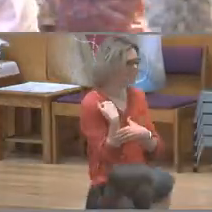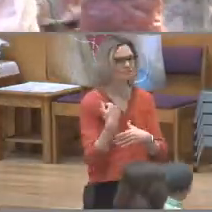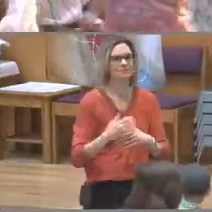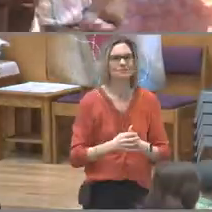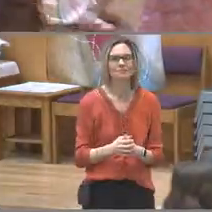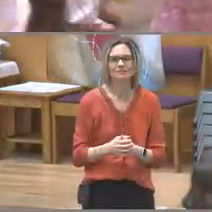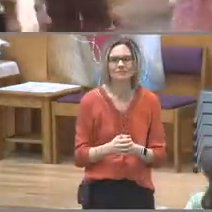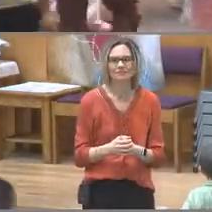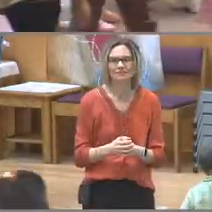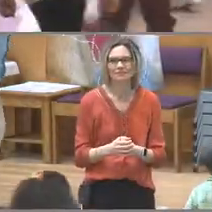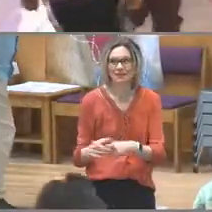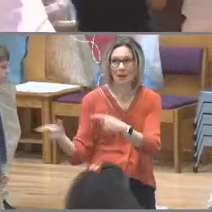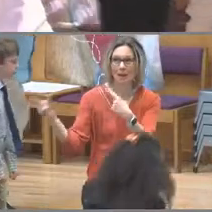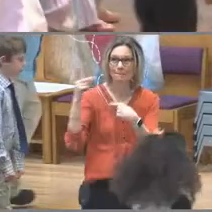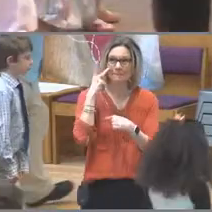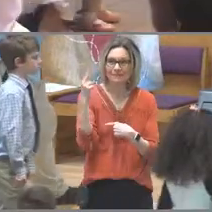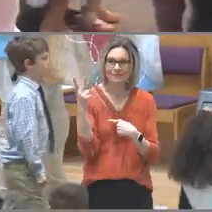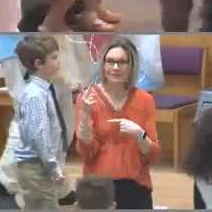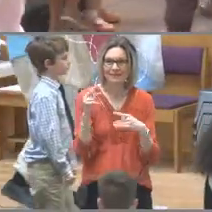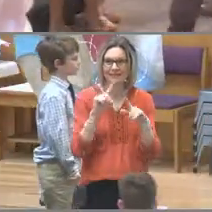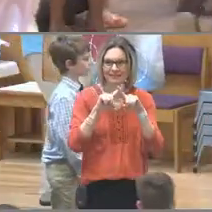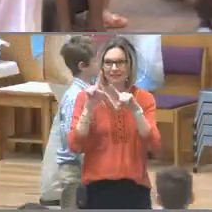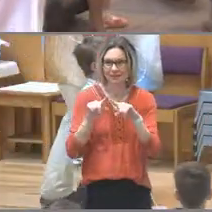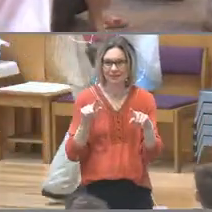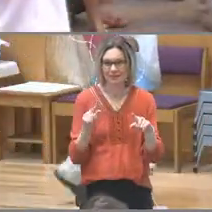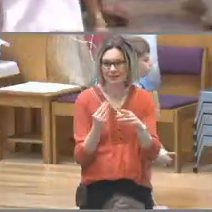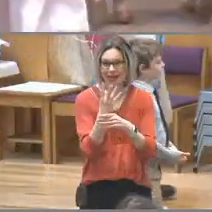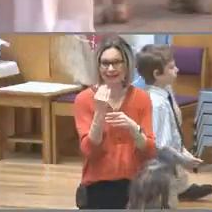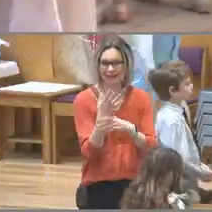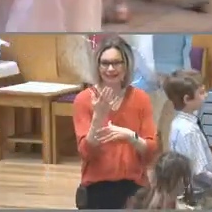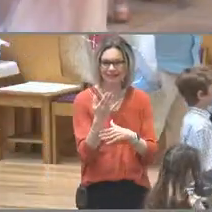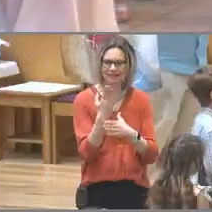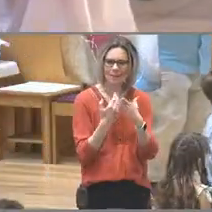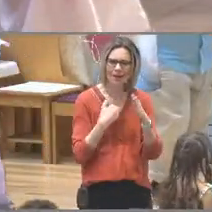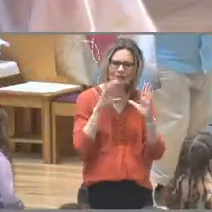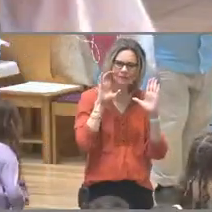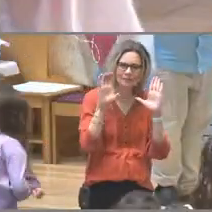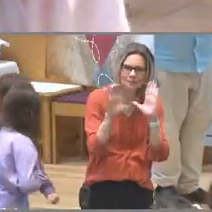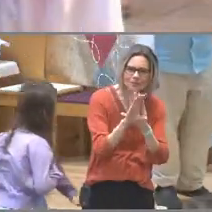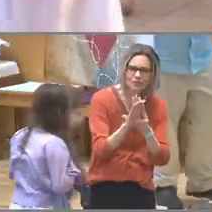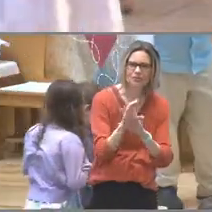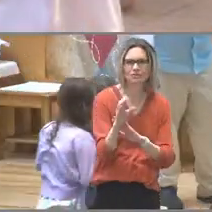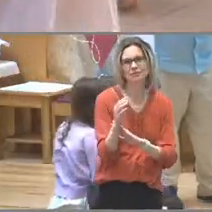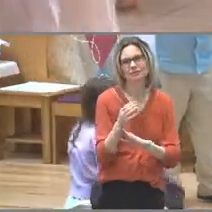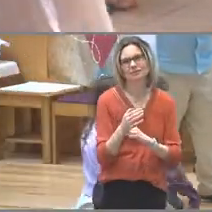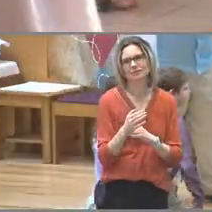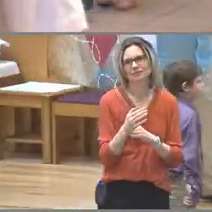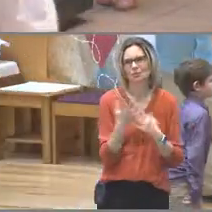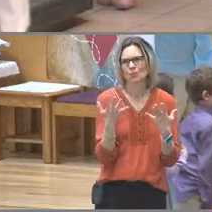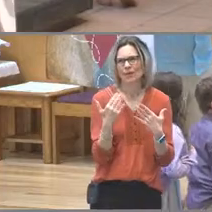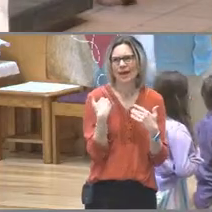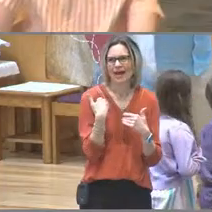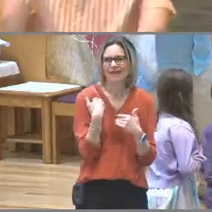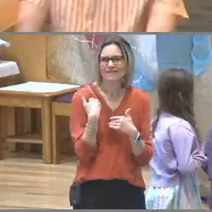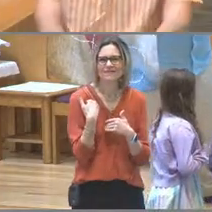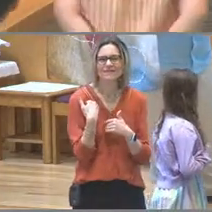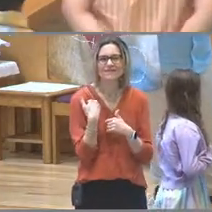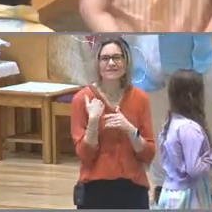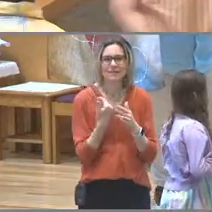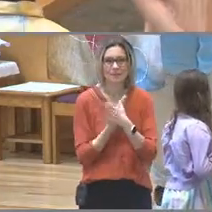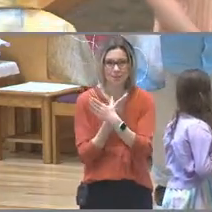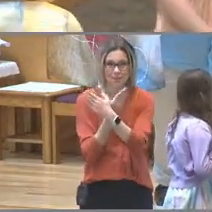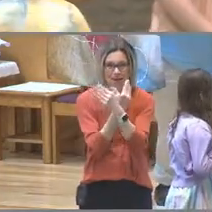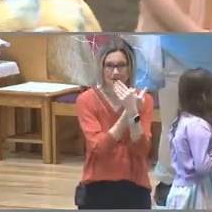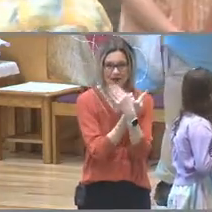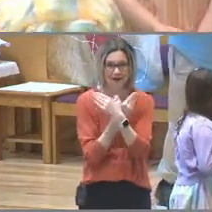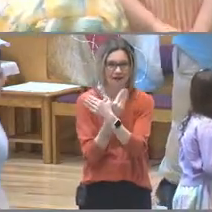Let's come. Can you see what kind of plants? Some of them have a little picture, but what kind of plants do we have here? Oh, a butterfly. A butterfly.